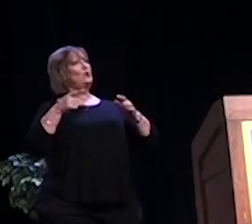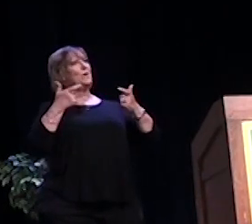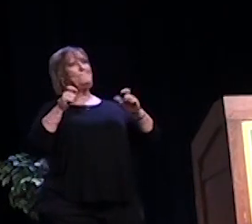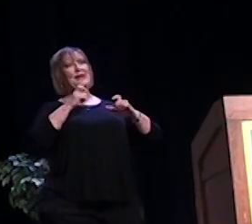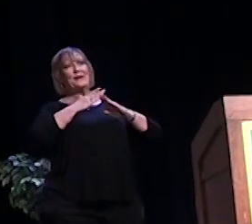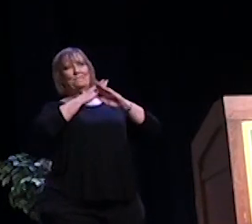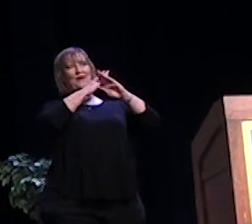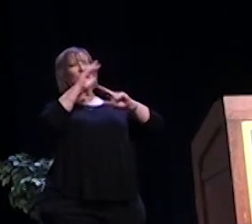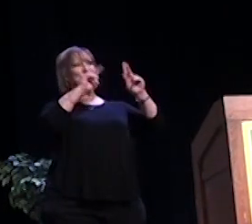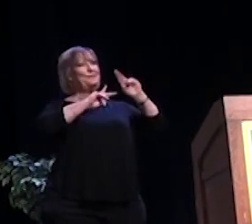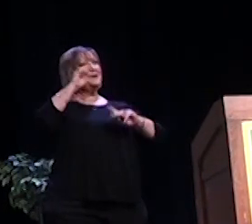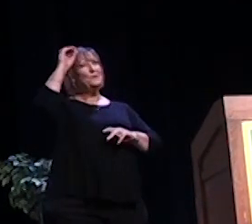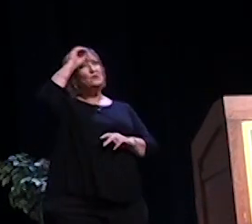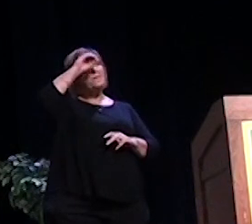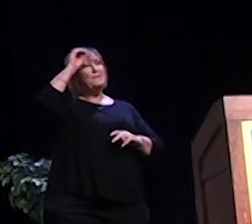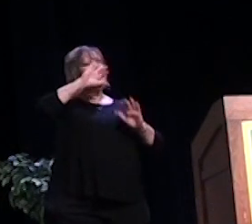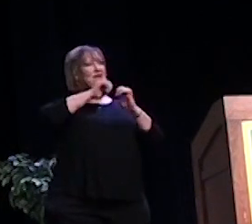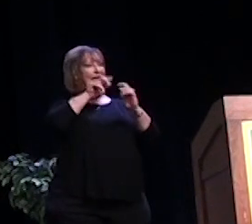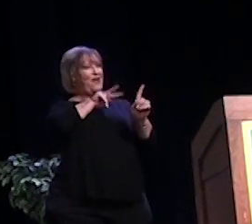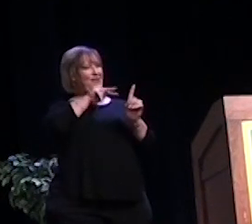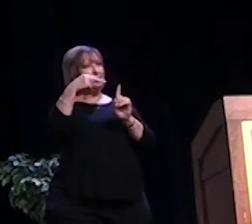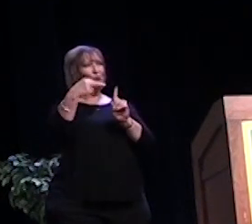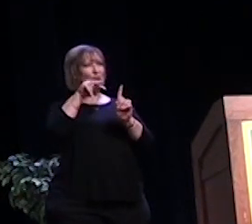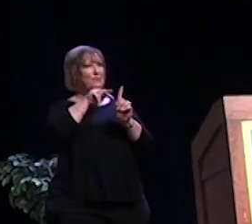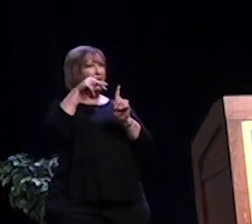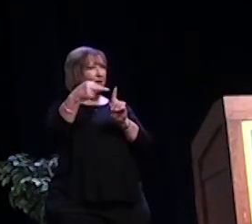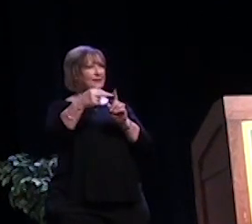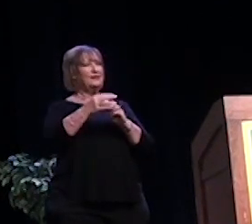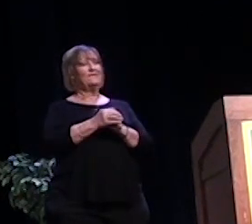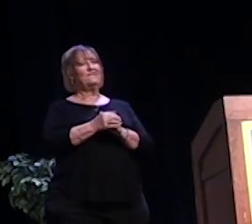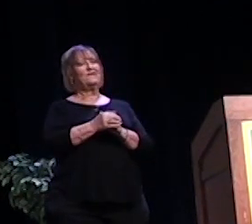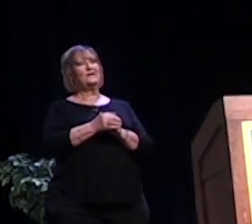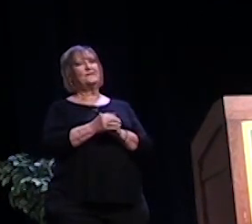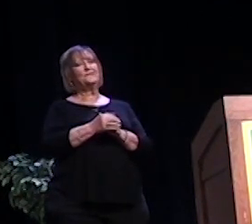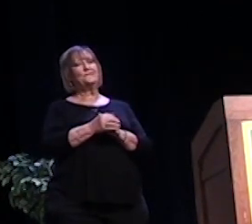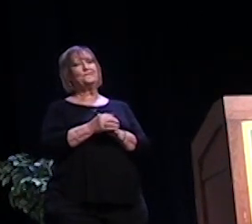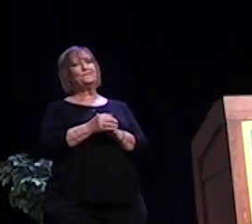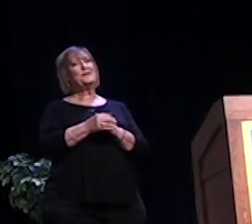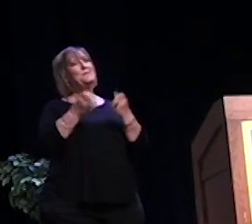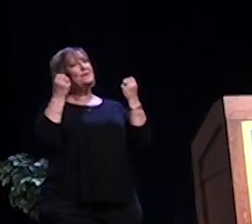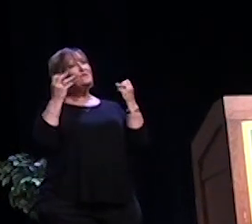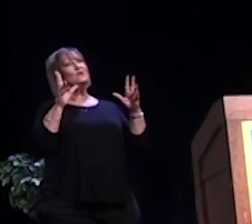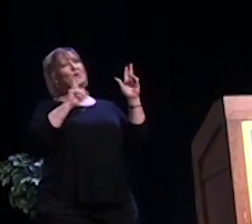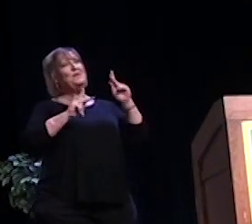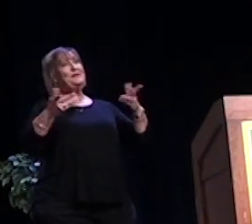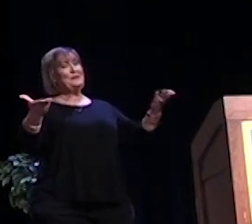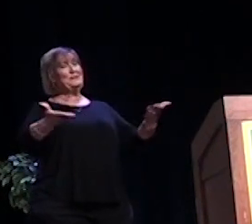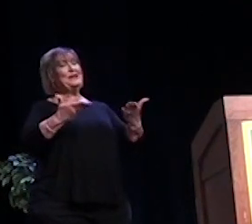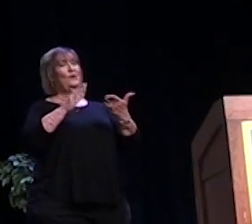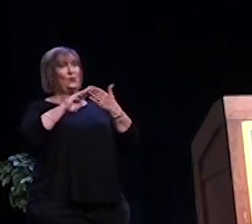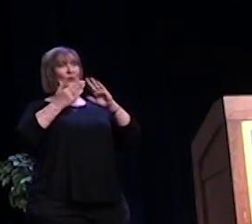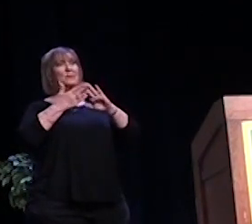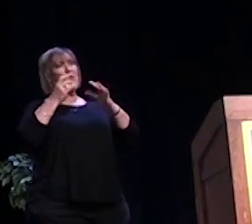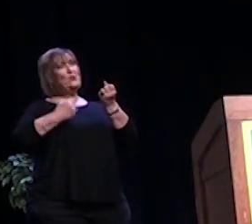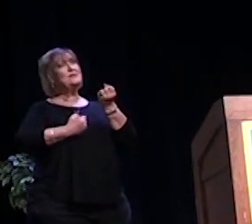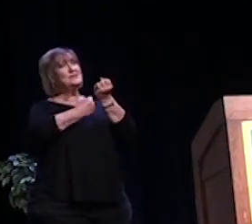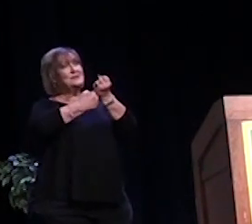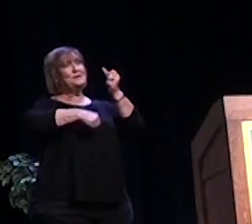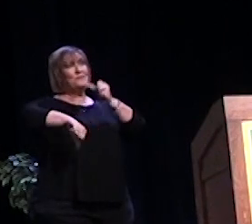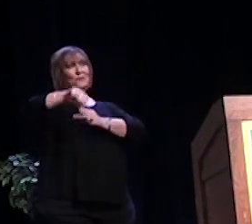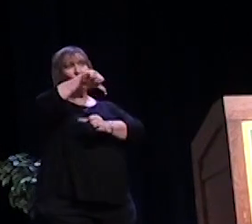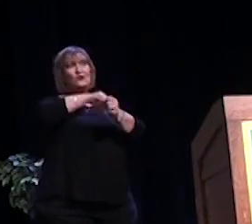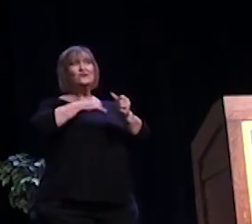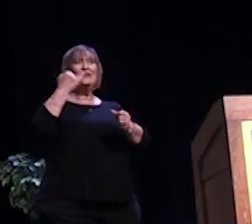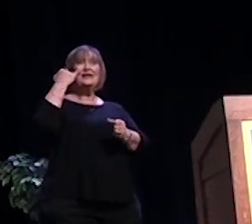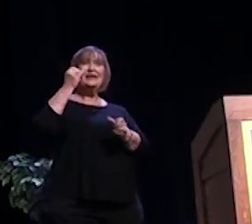have right now. There aren't enough resources from the clinical perspective, but there's 2 million of us in this community who can support each other if we understand